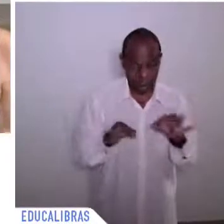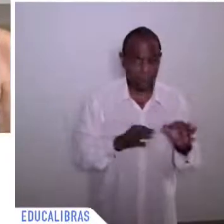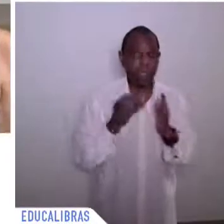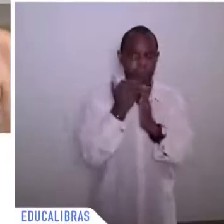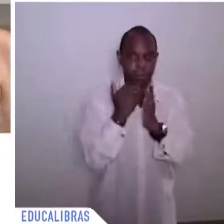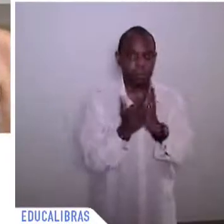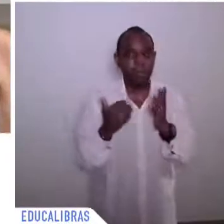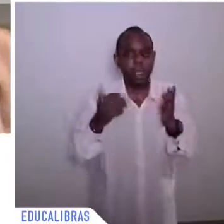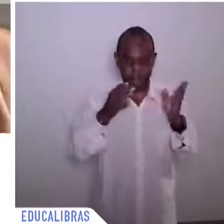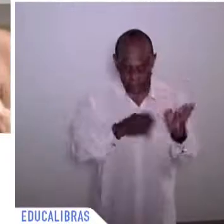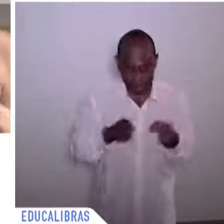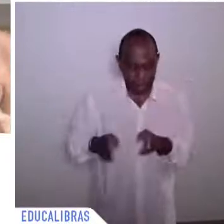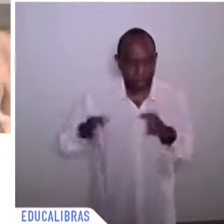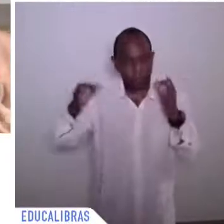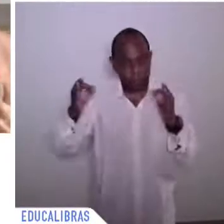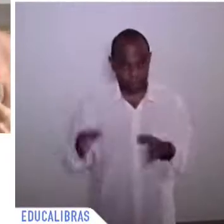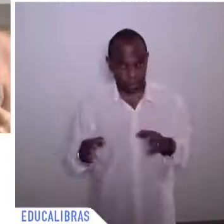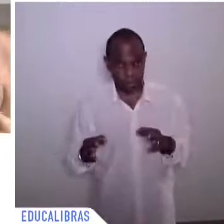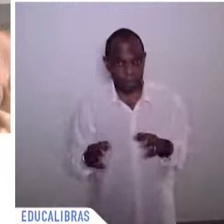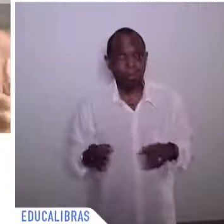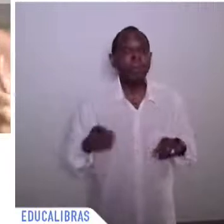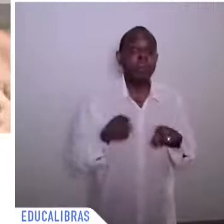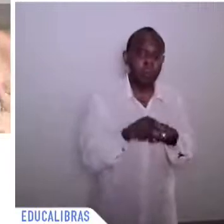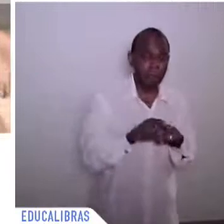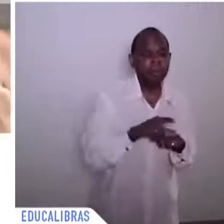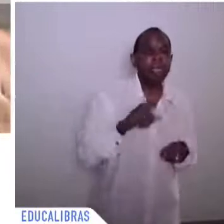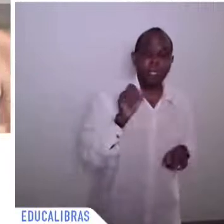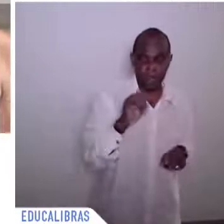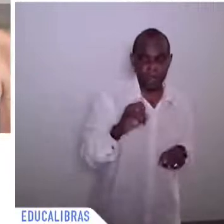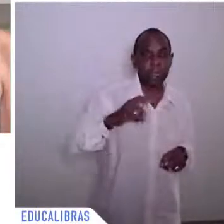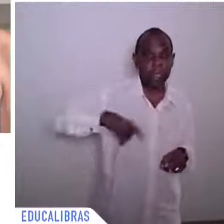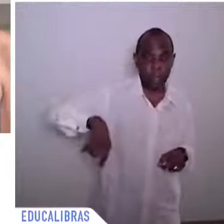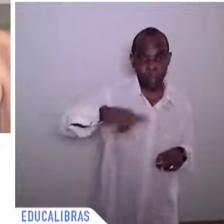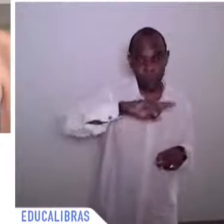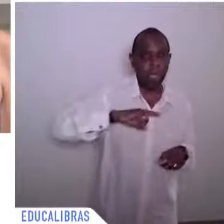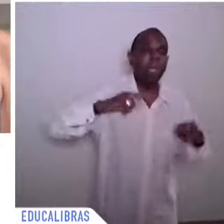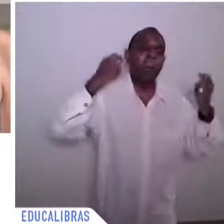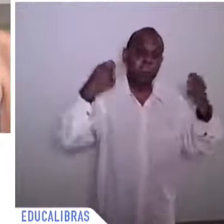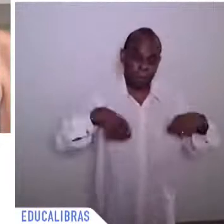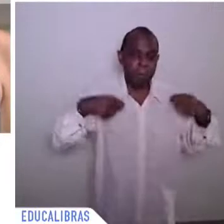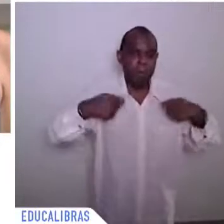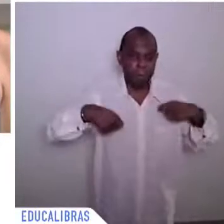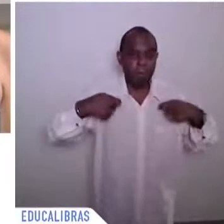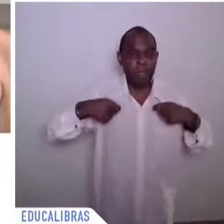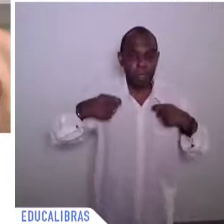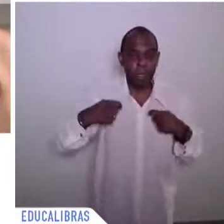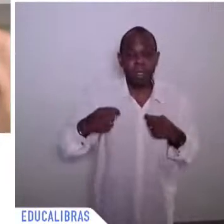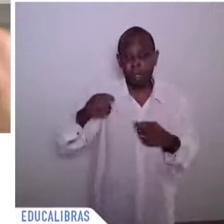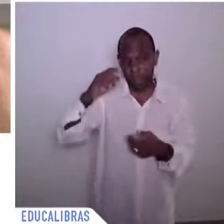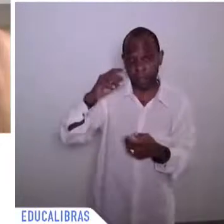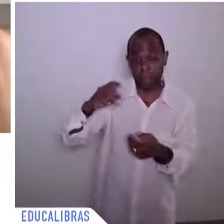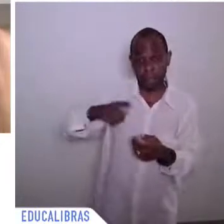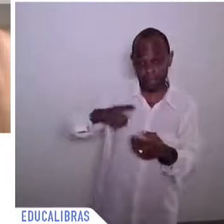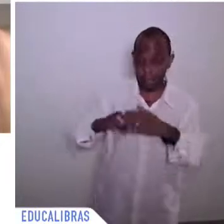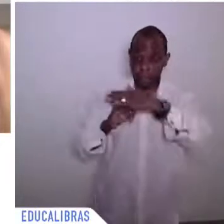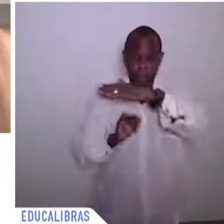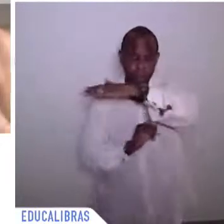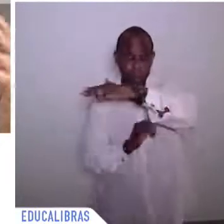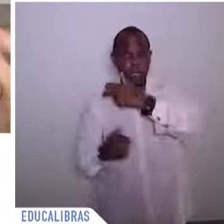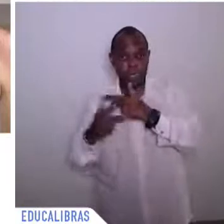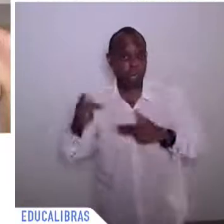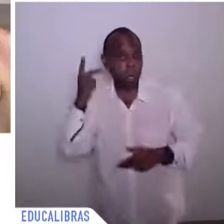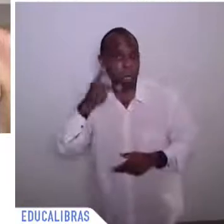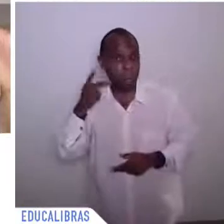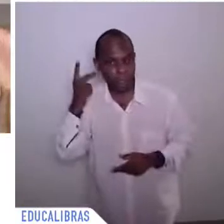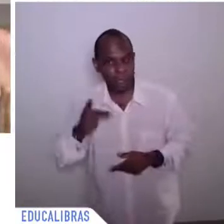part of this environment. And we need to think political organization going way